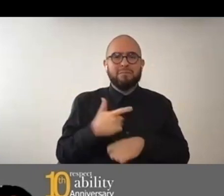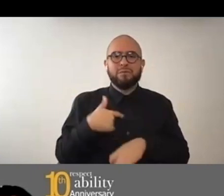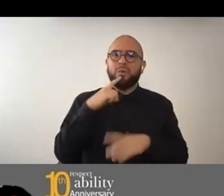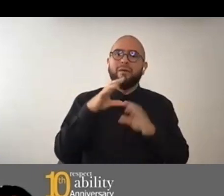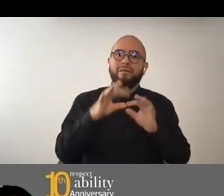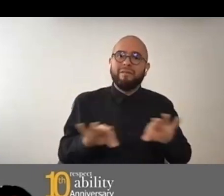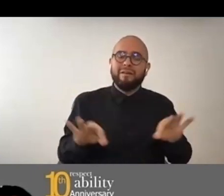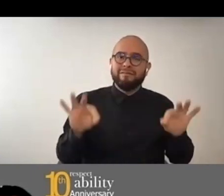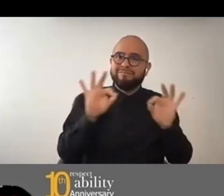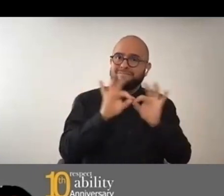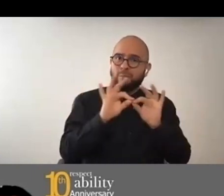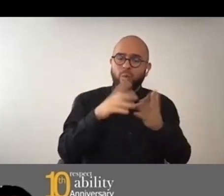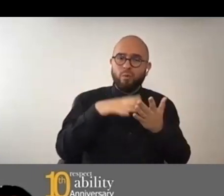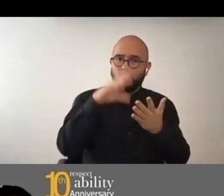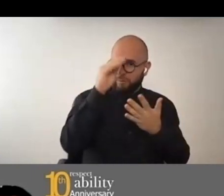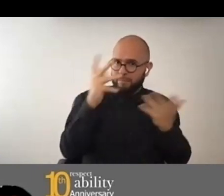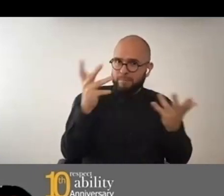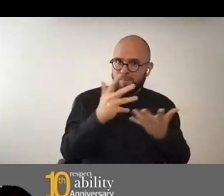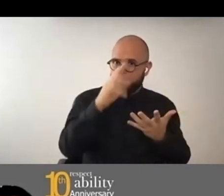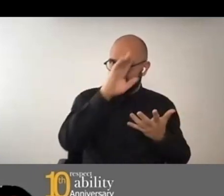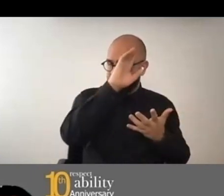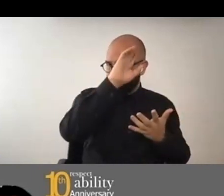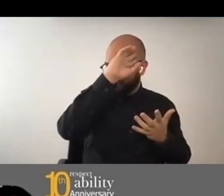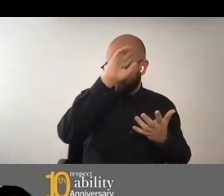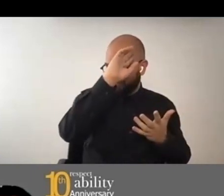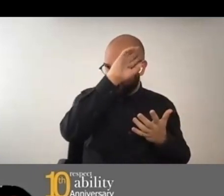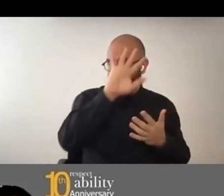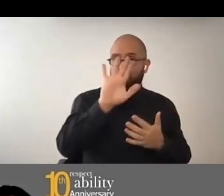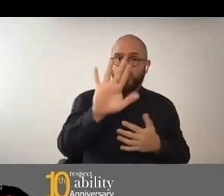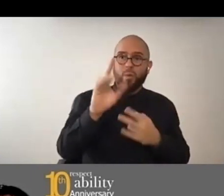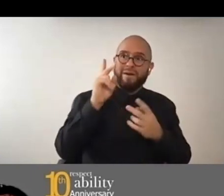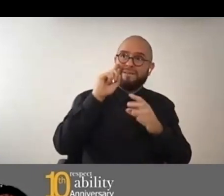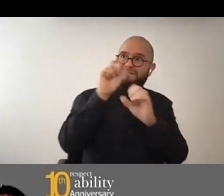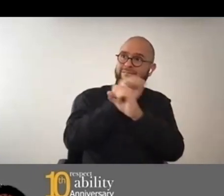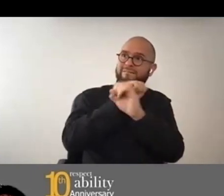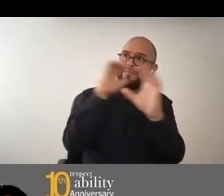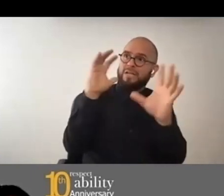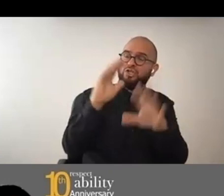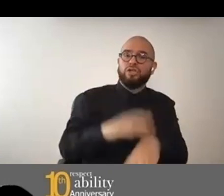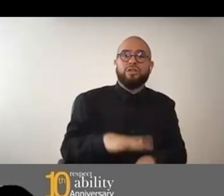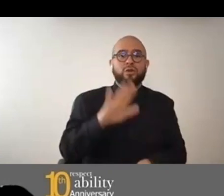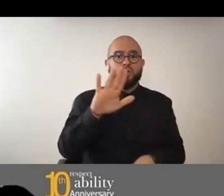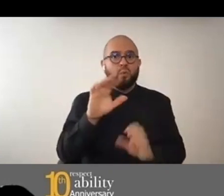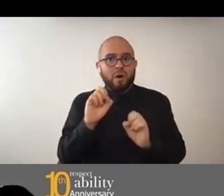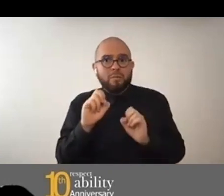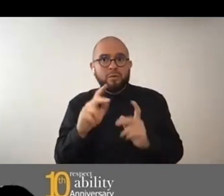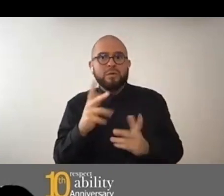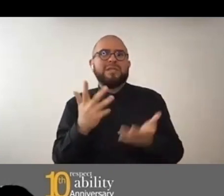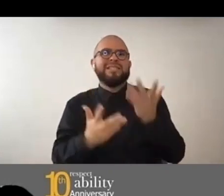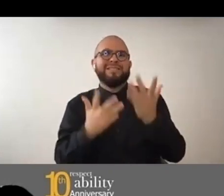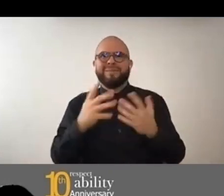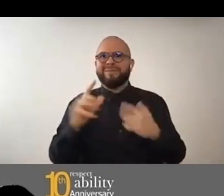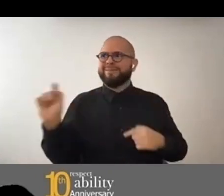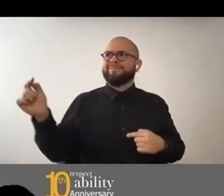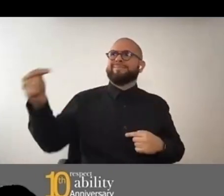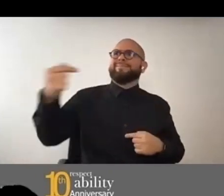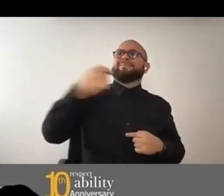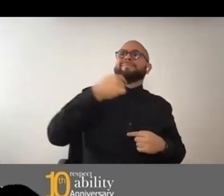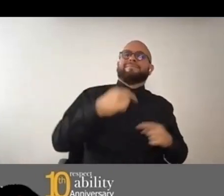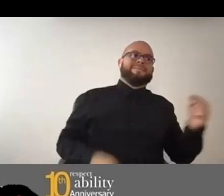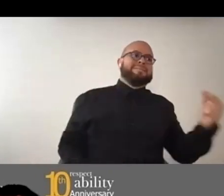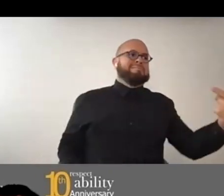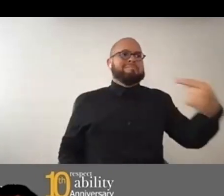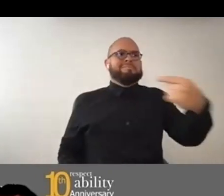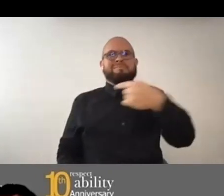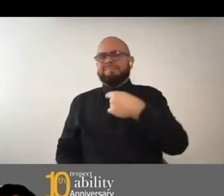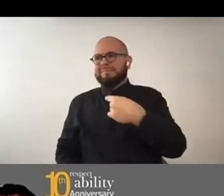fact that your vision and your opportunity may come in a different direction than the sort of